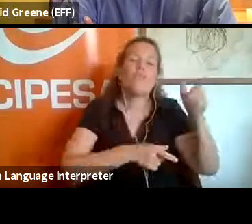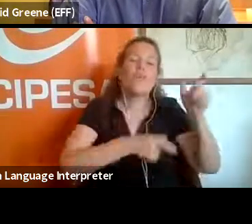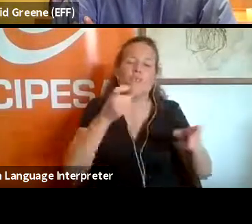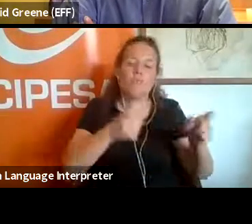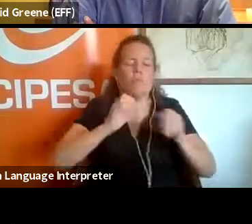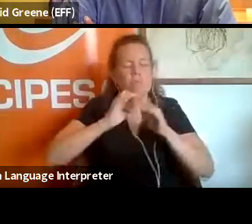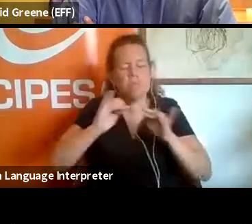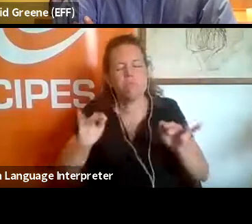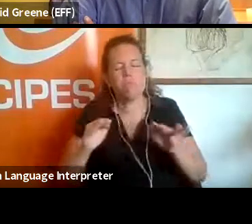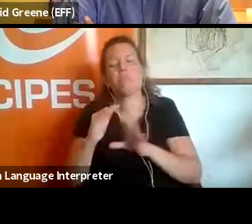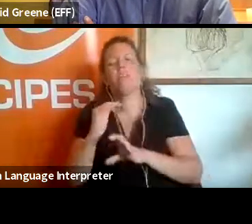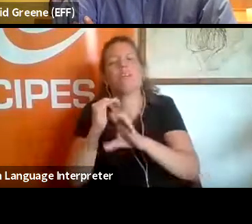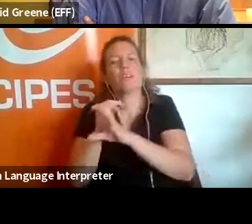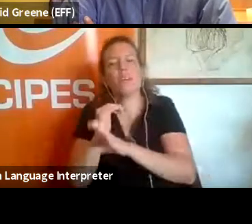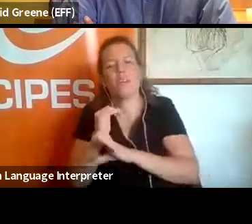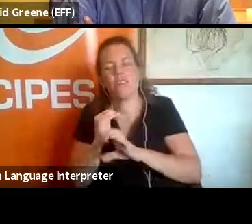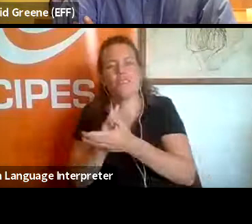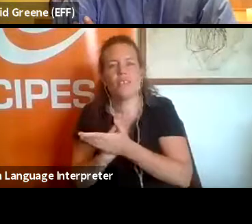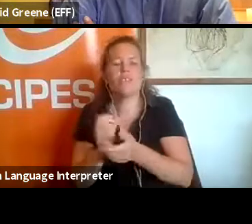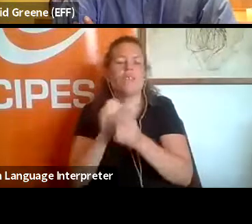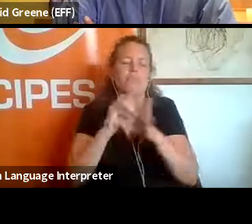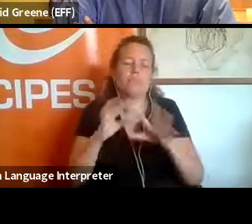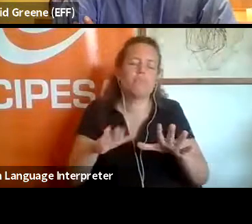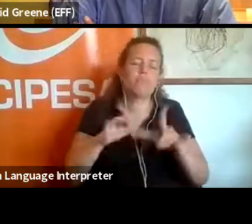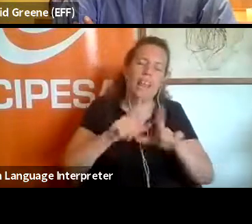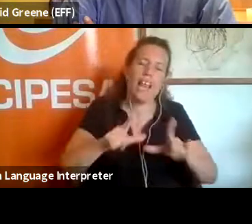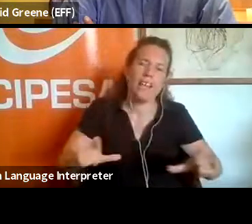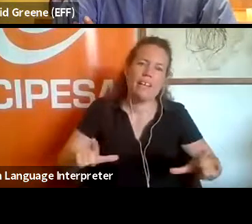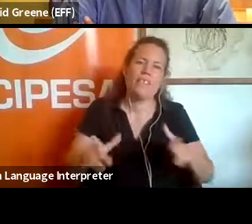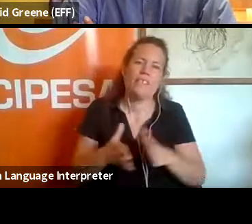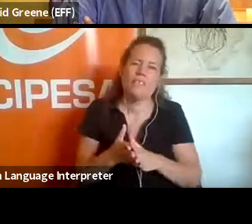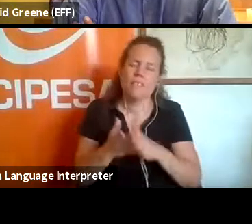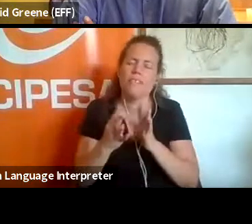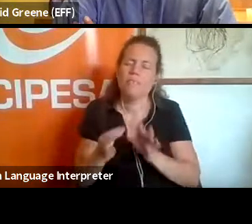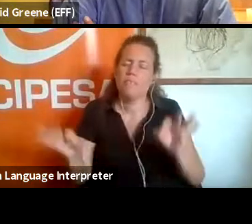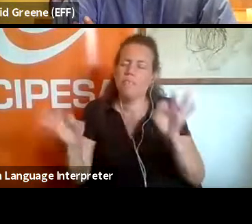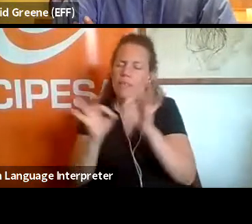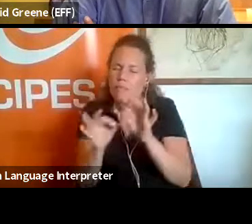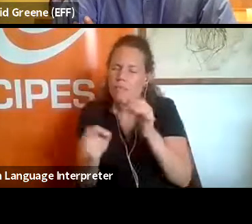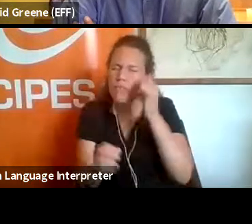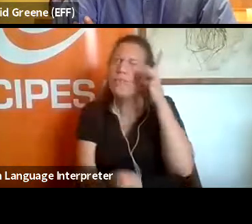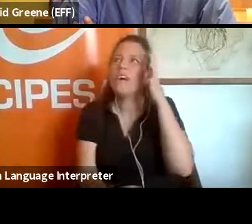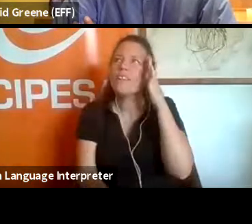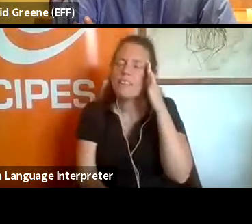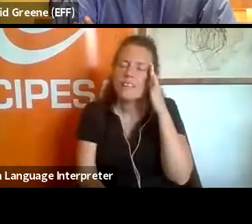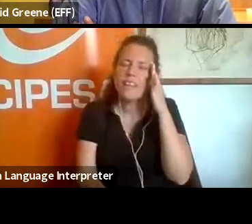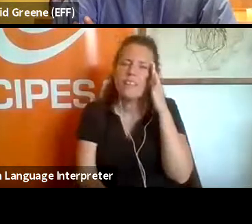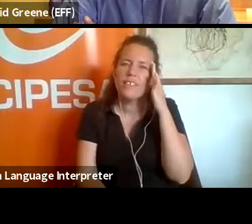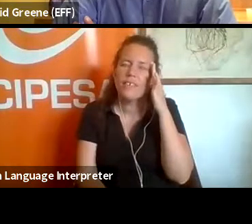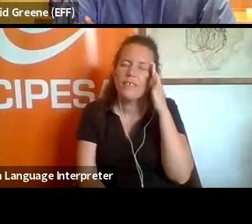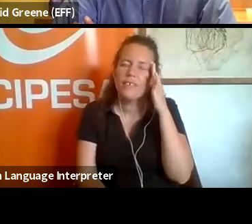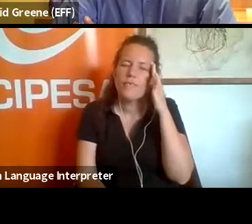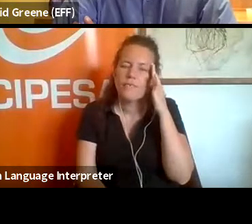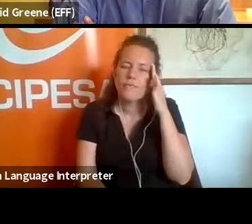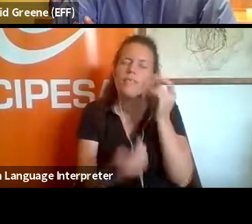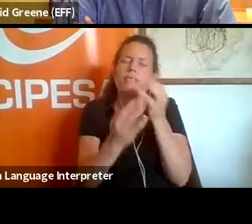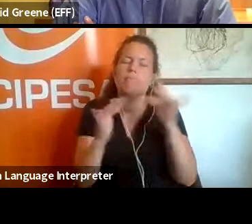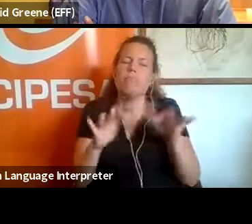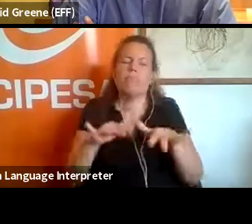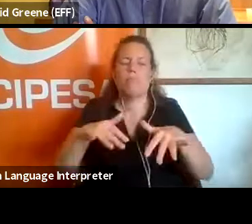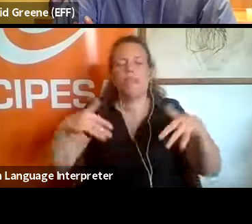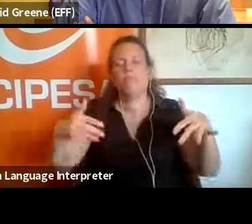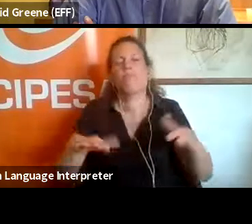or dealing with different languages. This is important to understand how different platforms